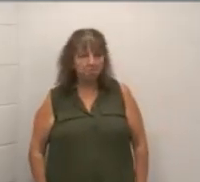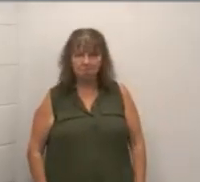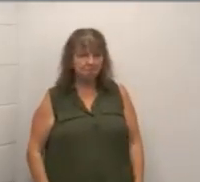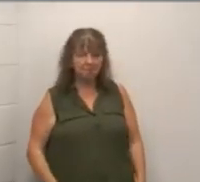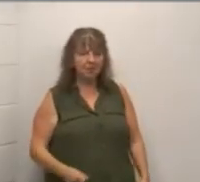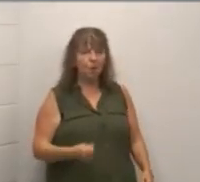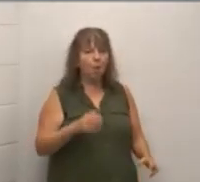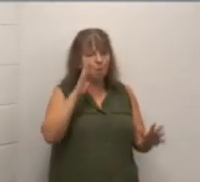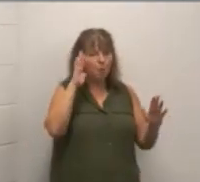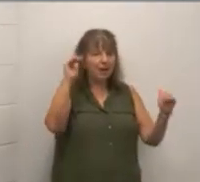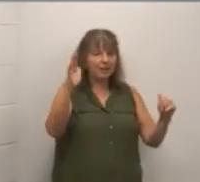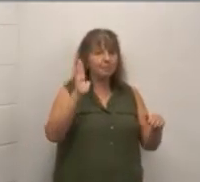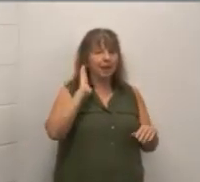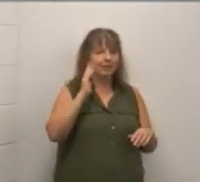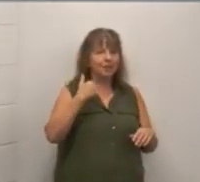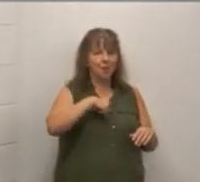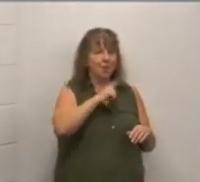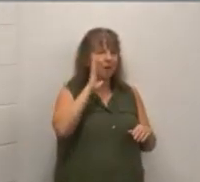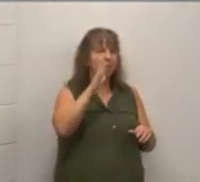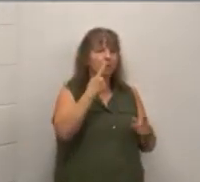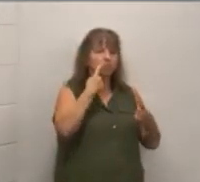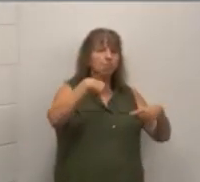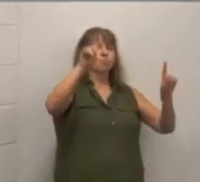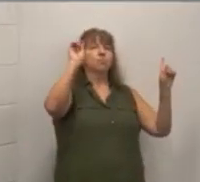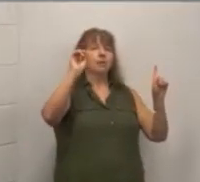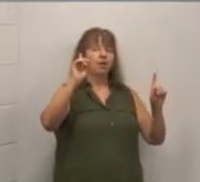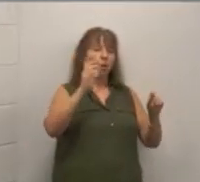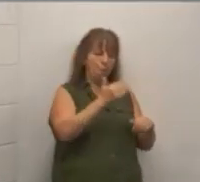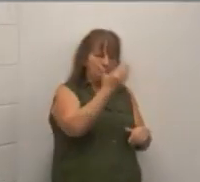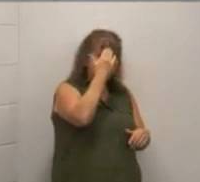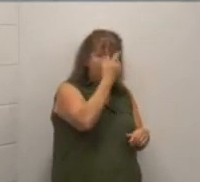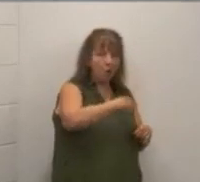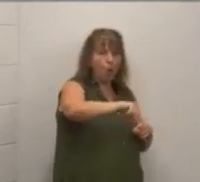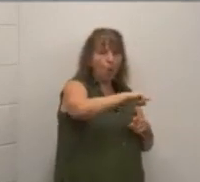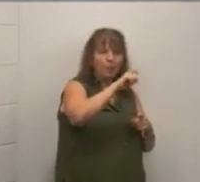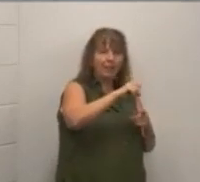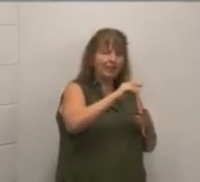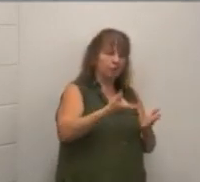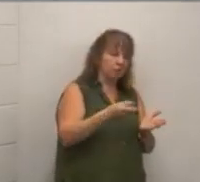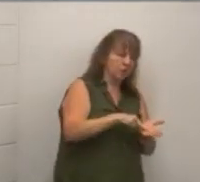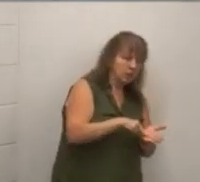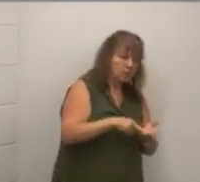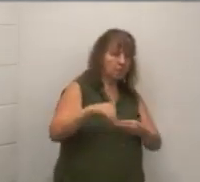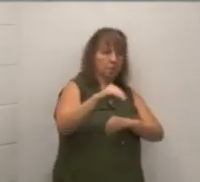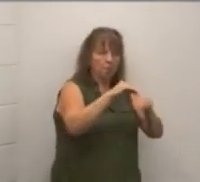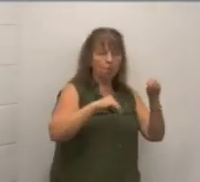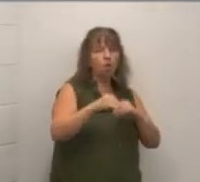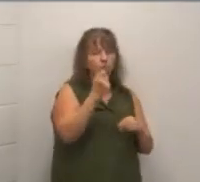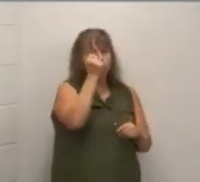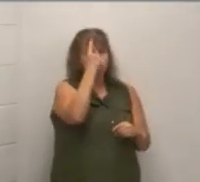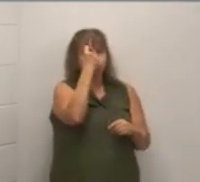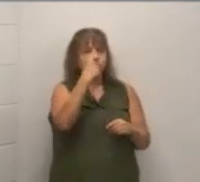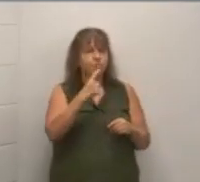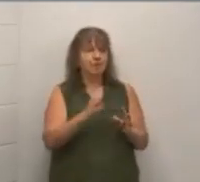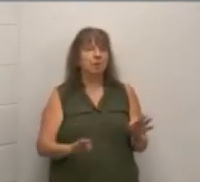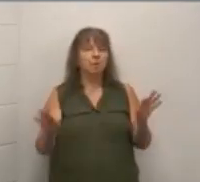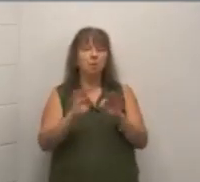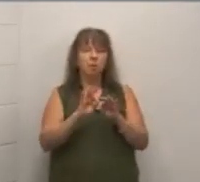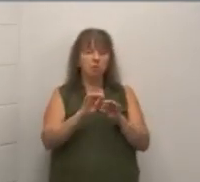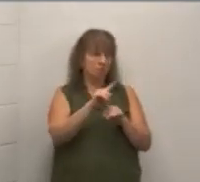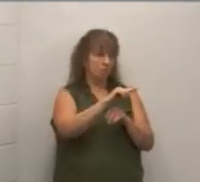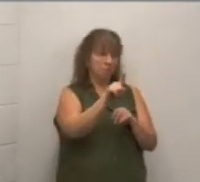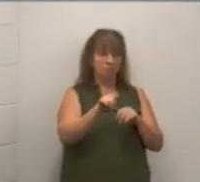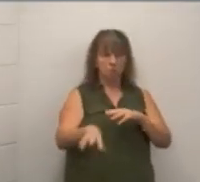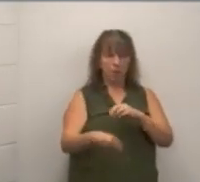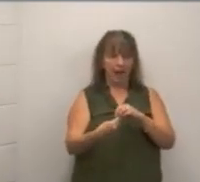health. We're very cognizant of student movement and how important that is. Anyone else want to follow